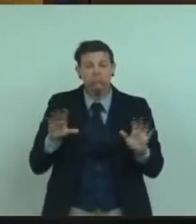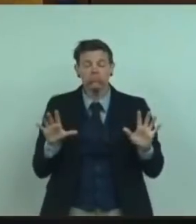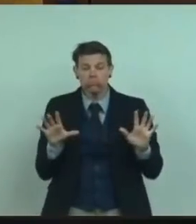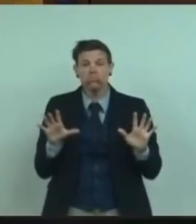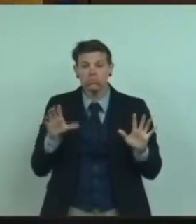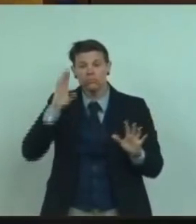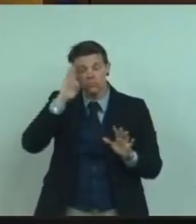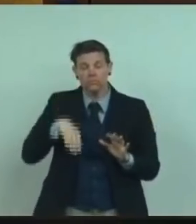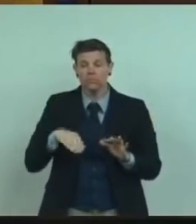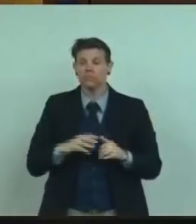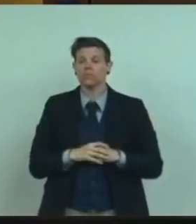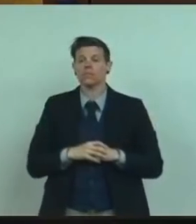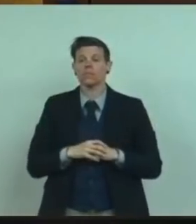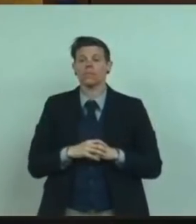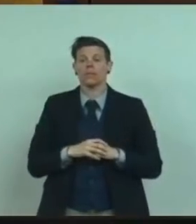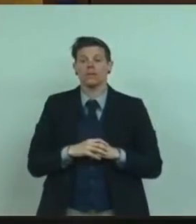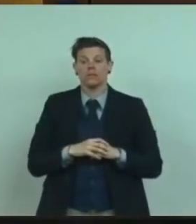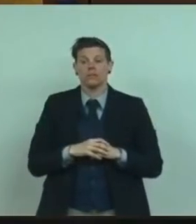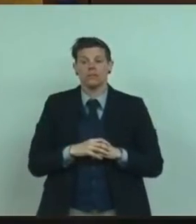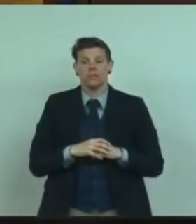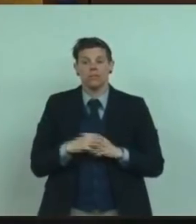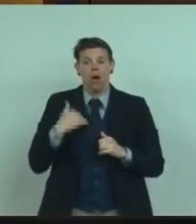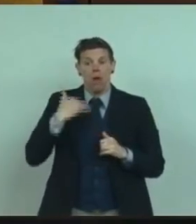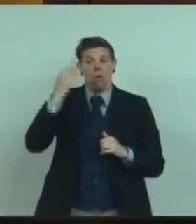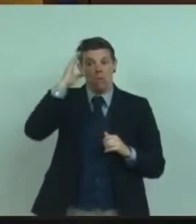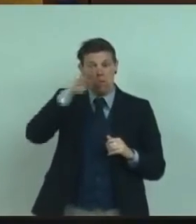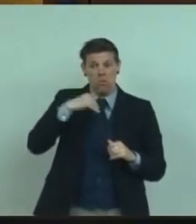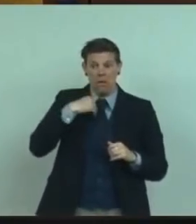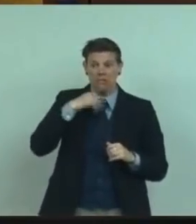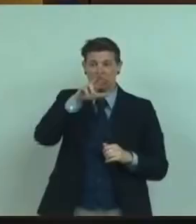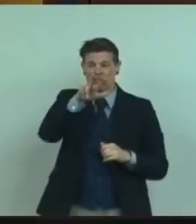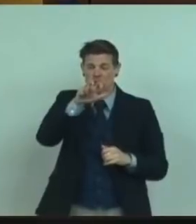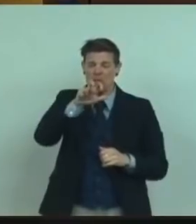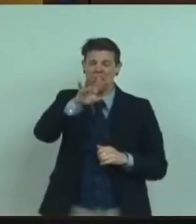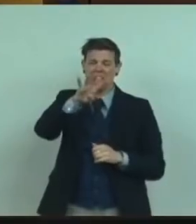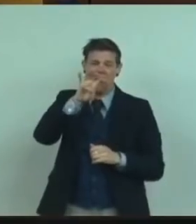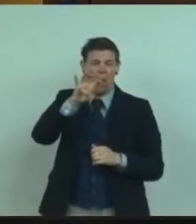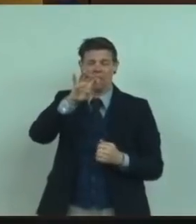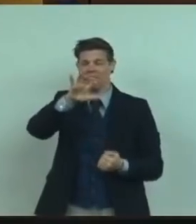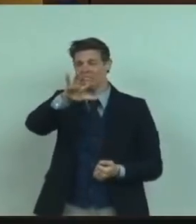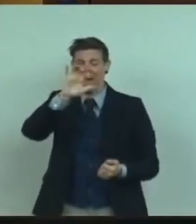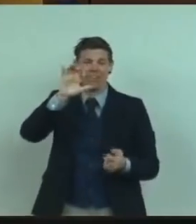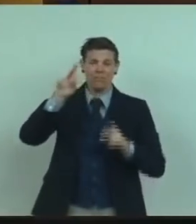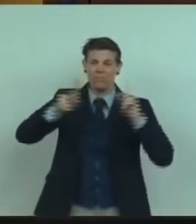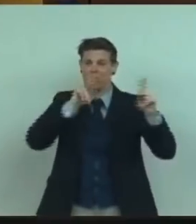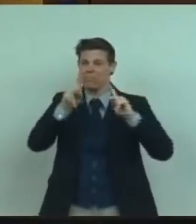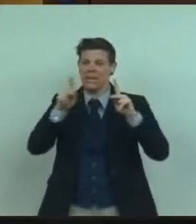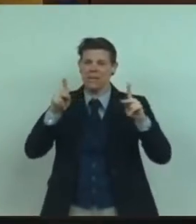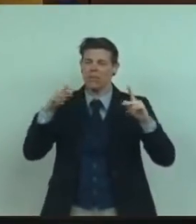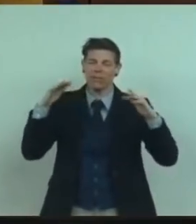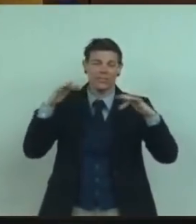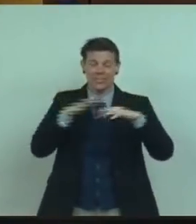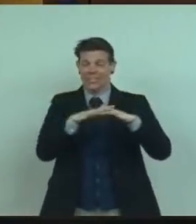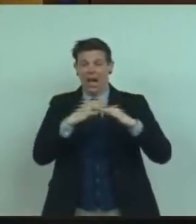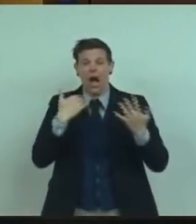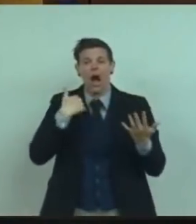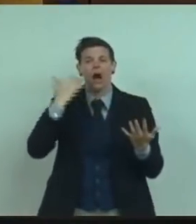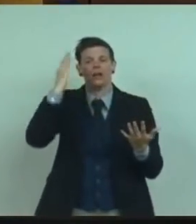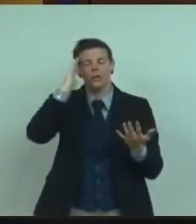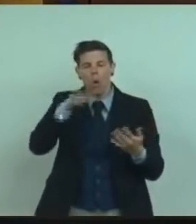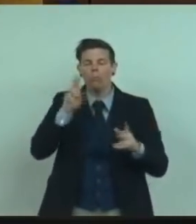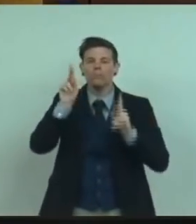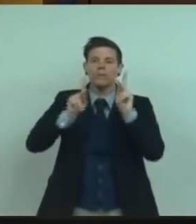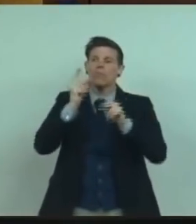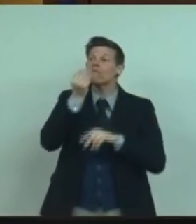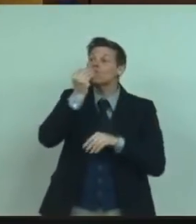400 or 500 people who attempt, and I know there are lines outside, and I know that people think that they're